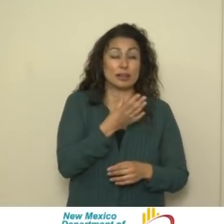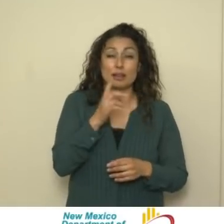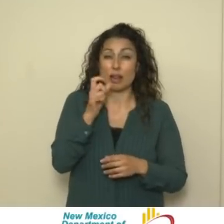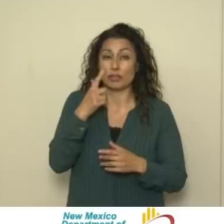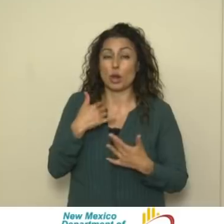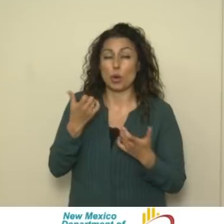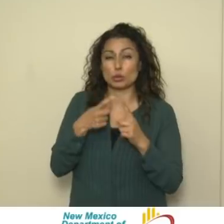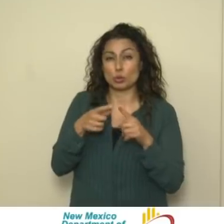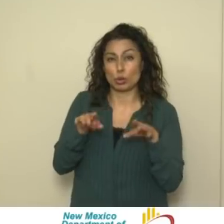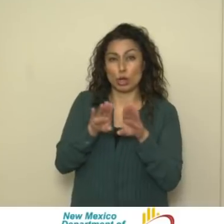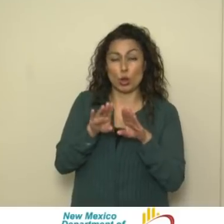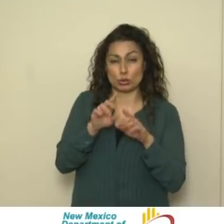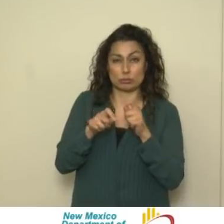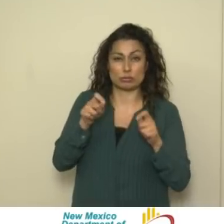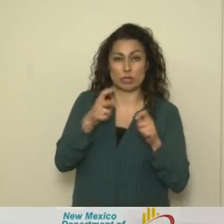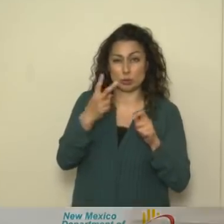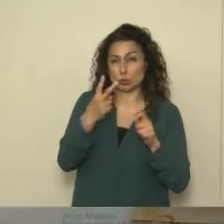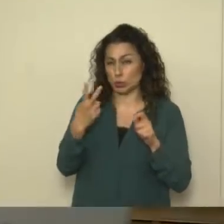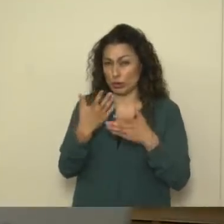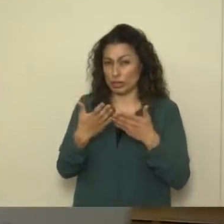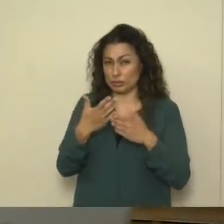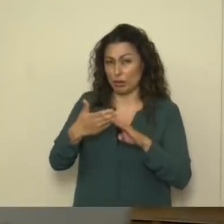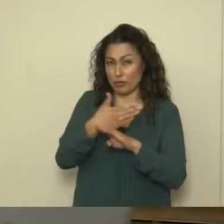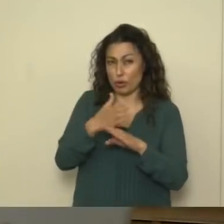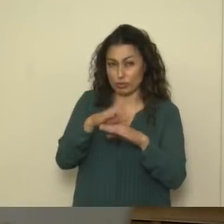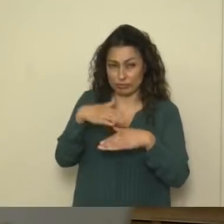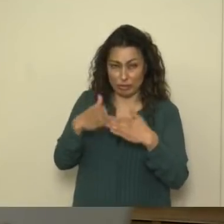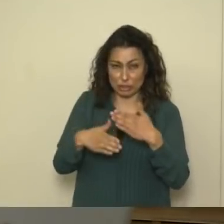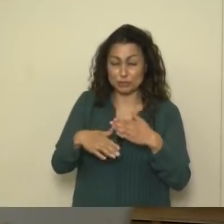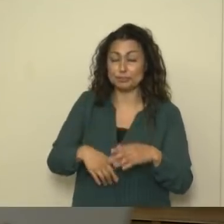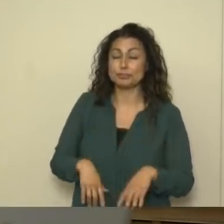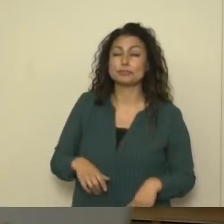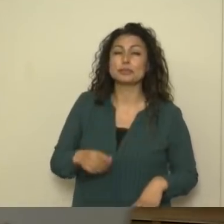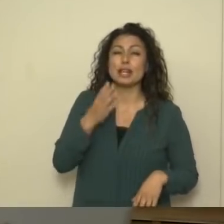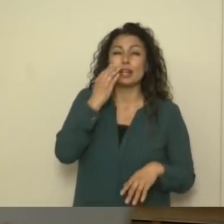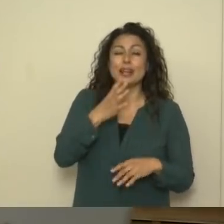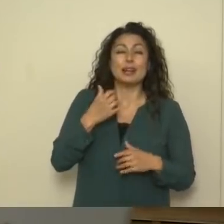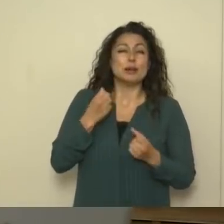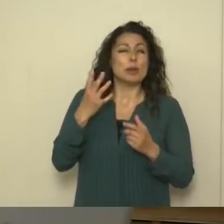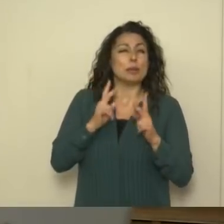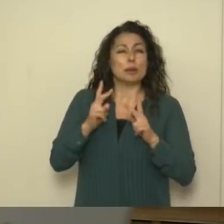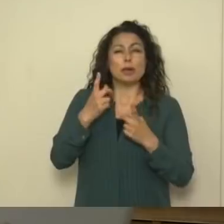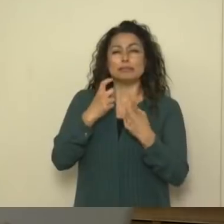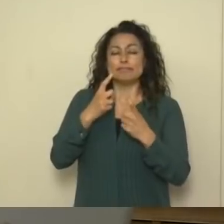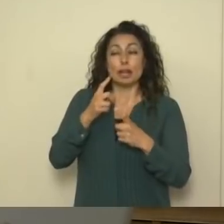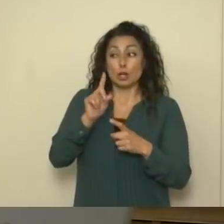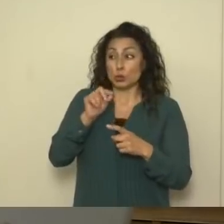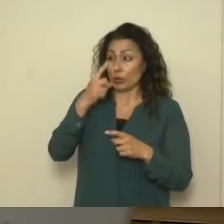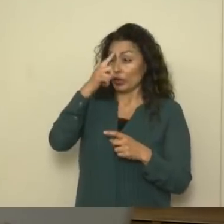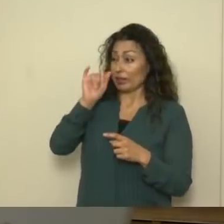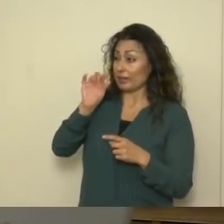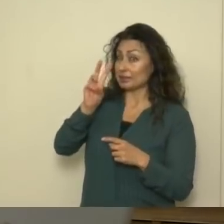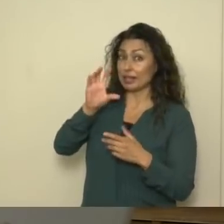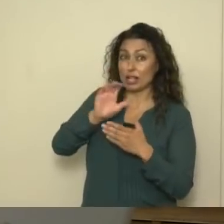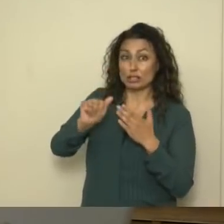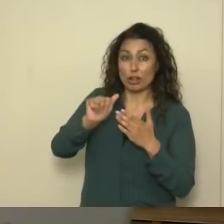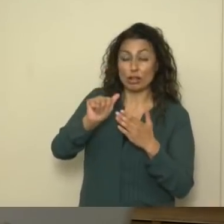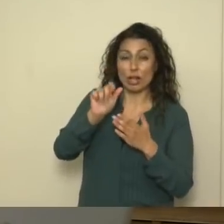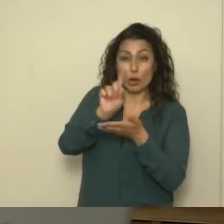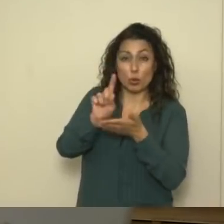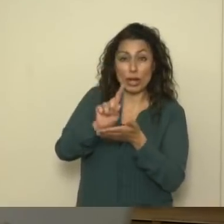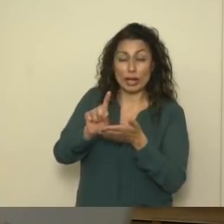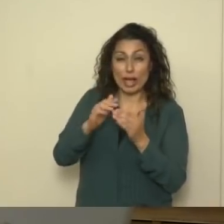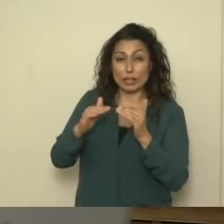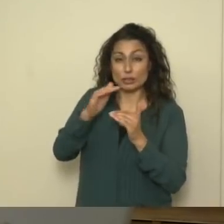of different things before I turn it back over. Number one, I get a question a lot of times. Do we think that this $600 a week extra